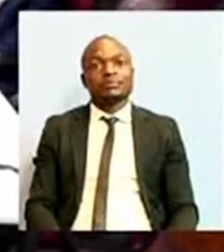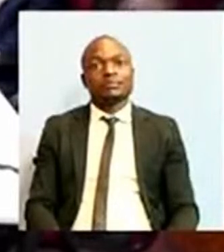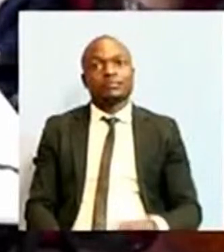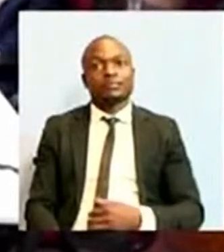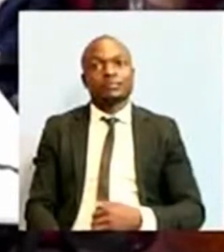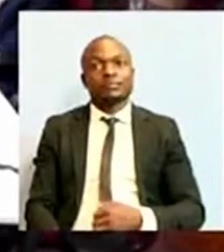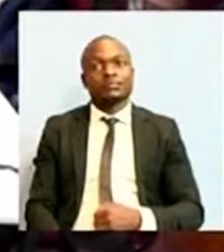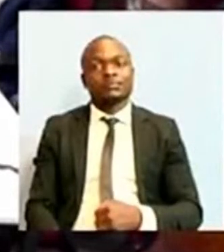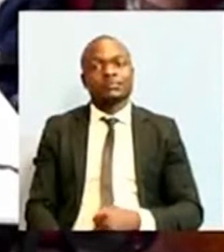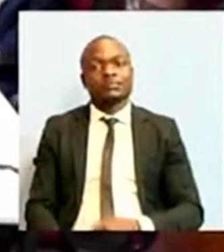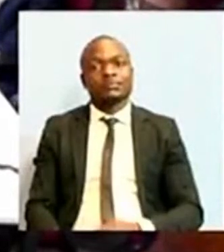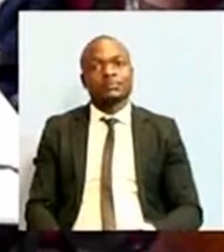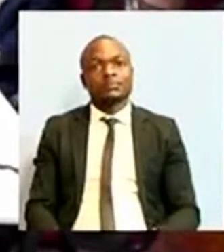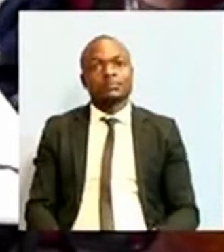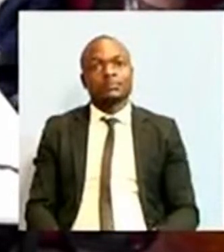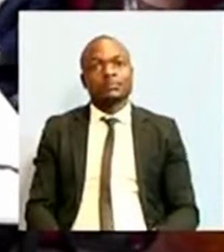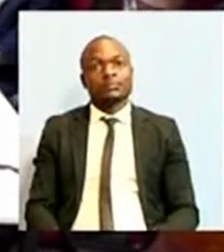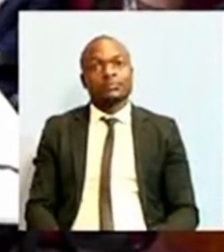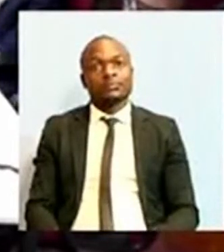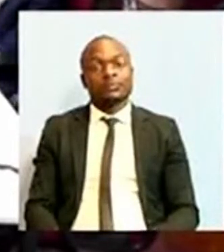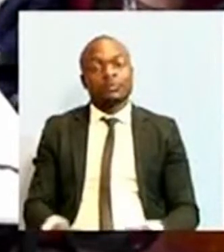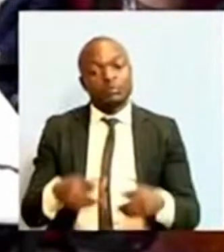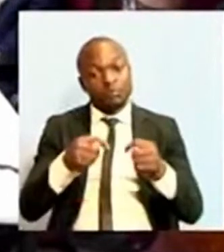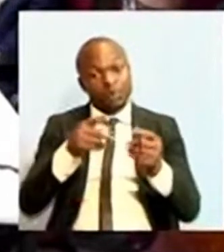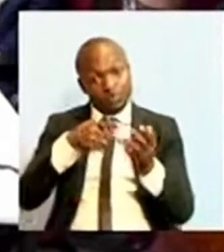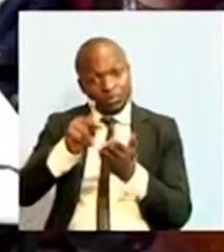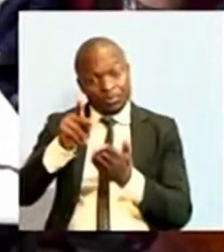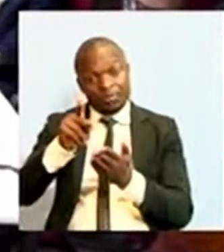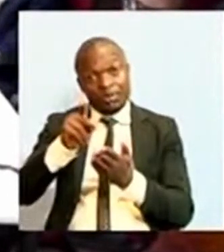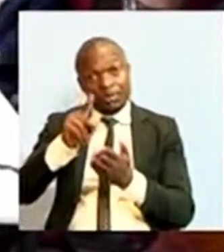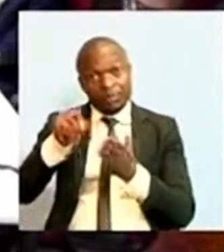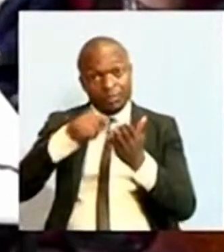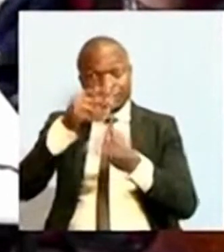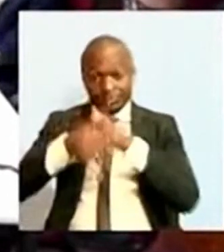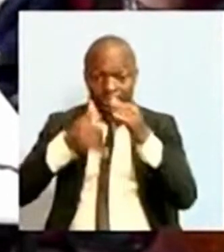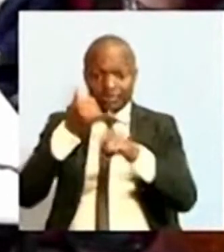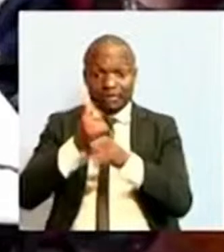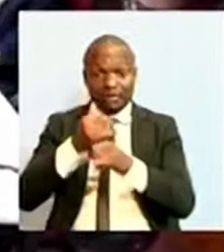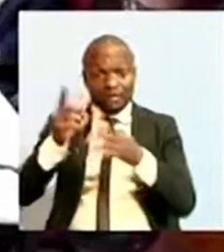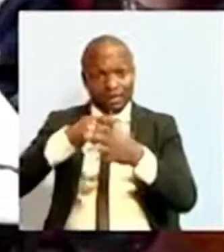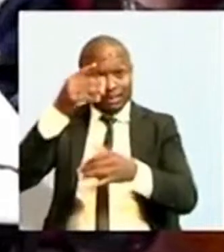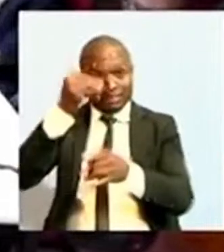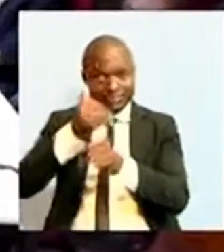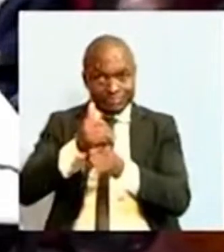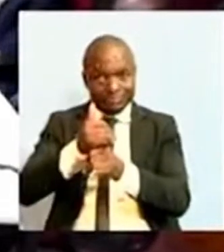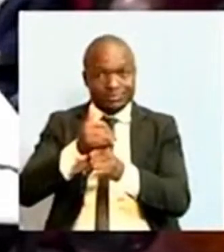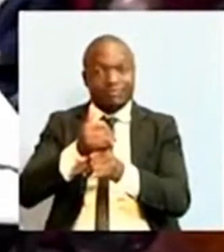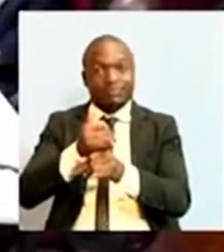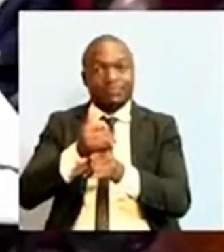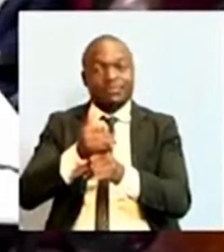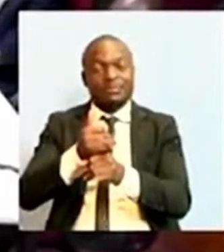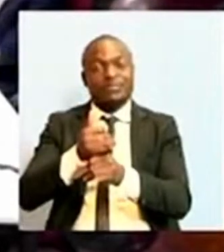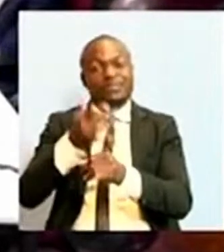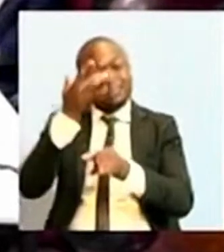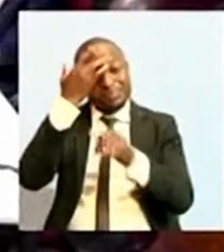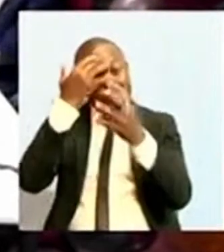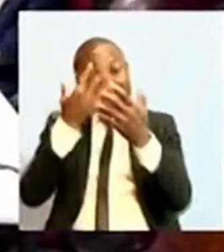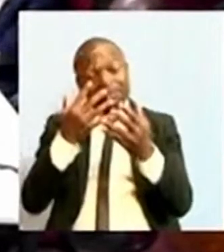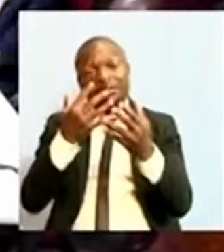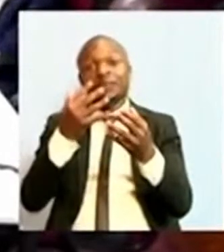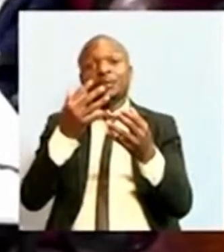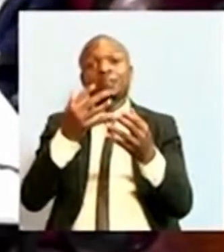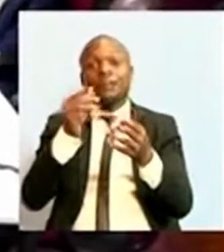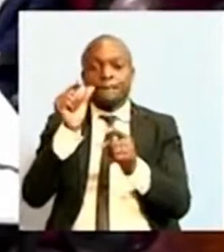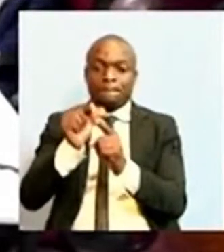so this year and perhaps next year. We did update our valuation rule, and we were very expectant that by